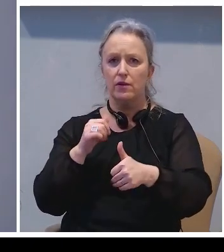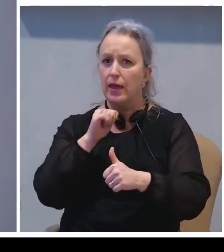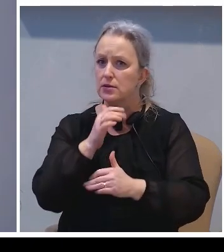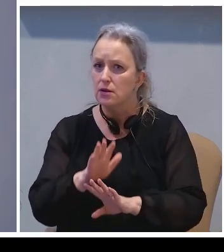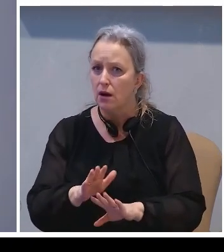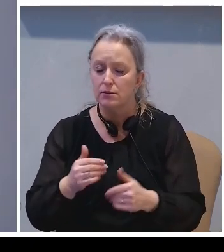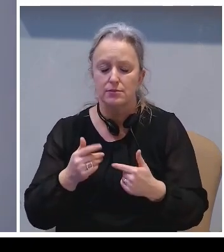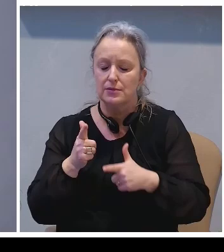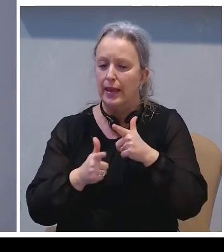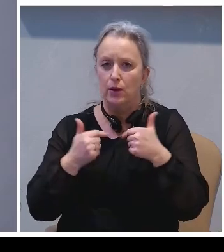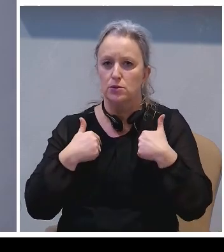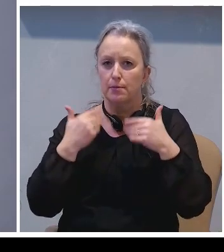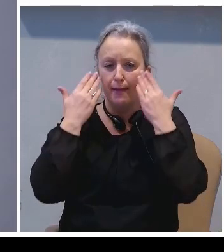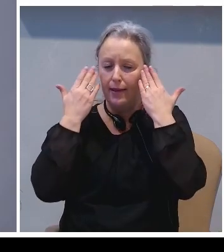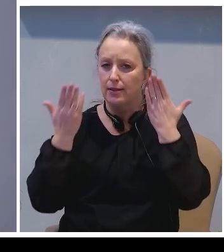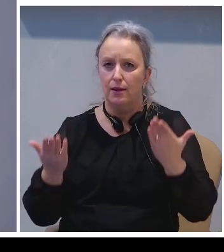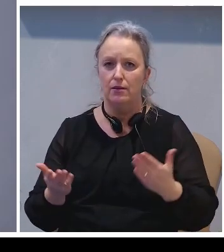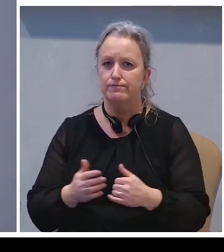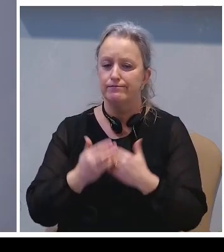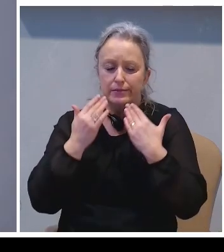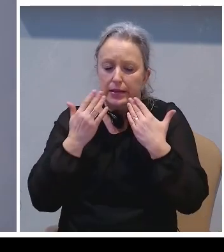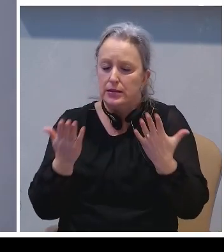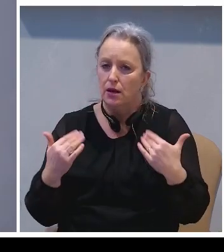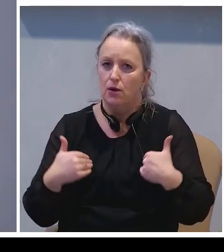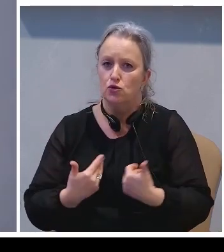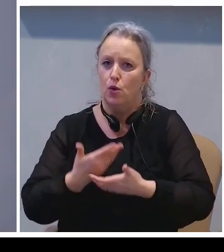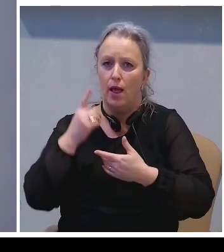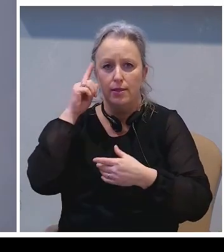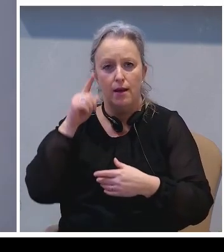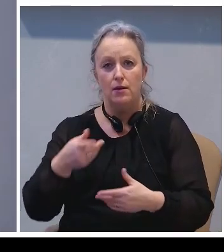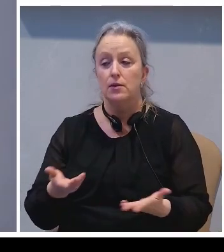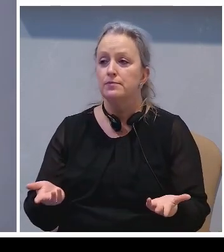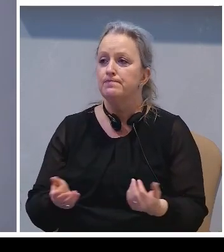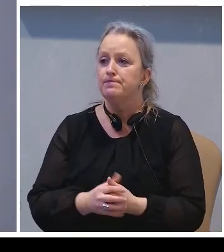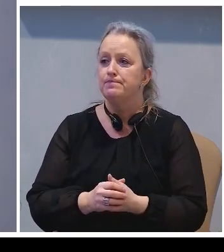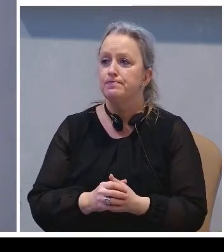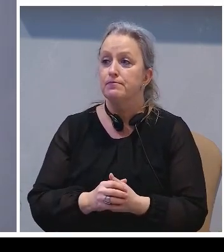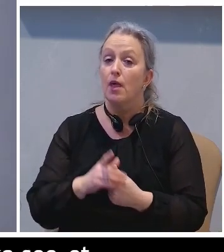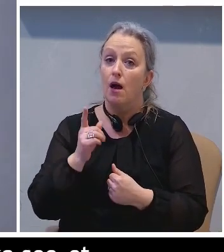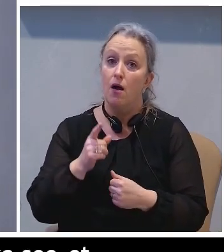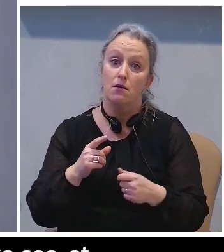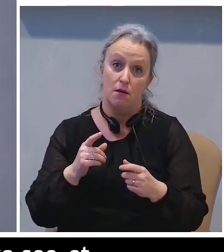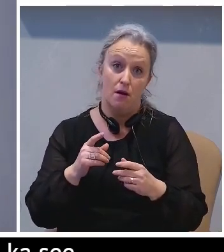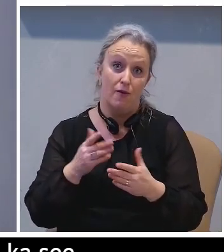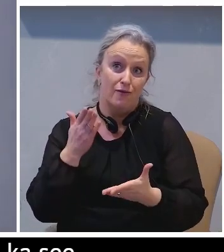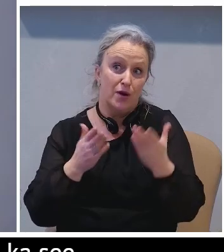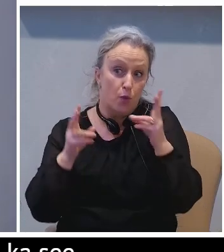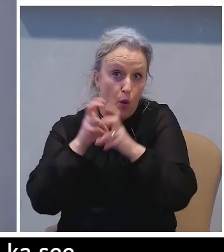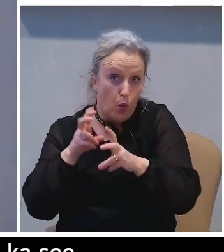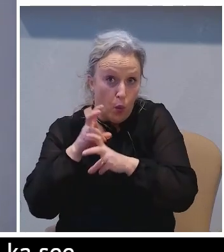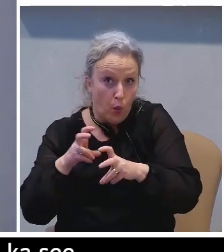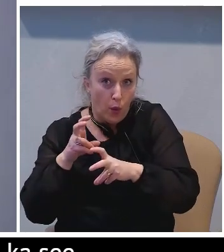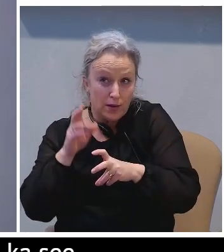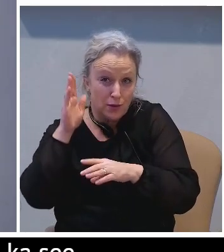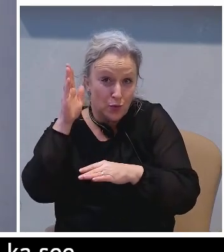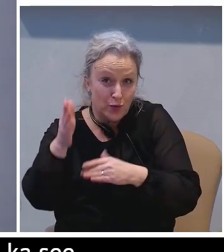whether if a muscle tissue has been replaced by fat tissue, we don't know whether muscle tissue can regenerate. But maybe we'll